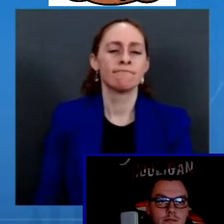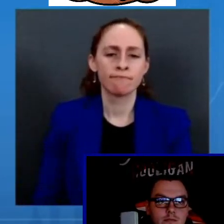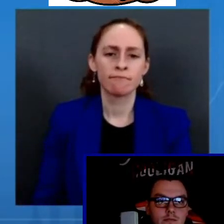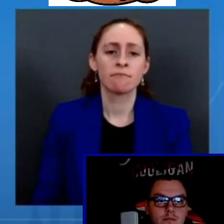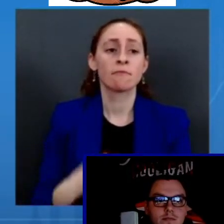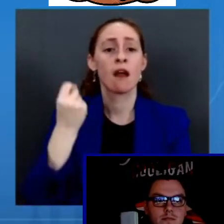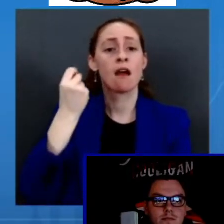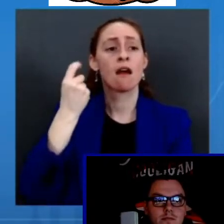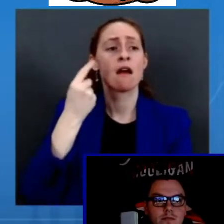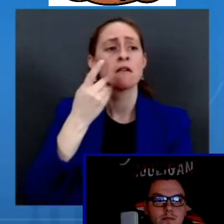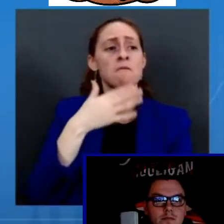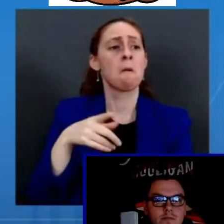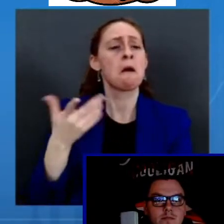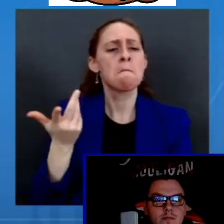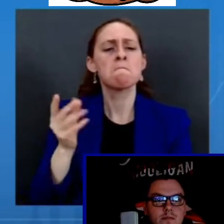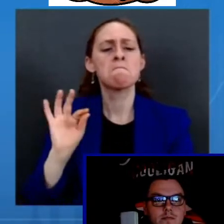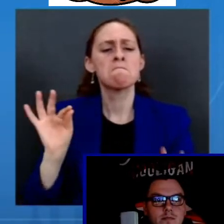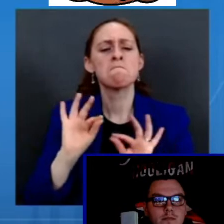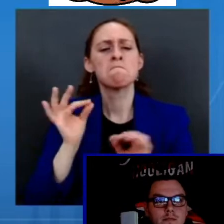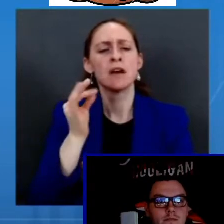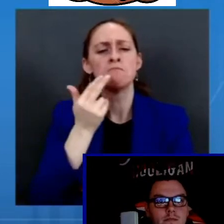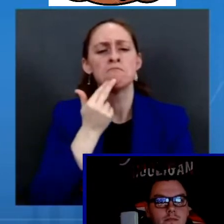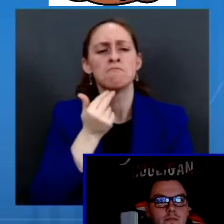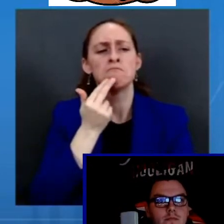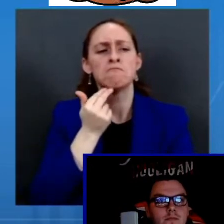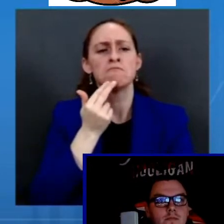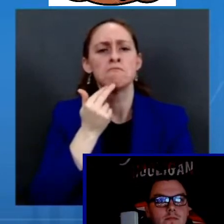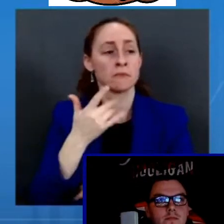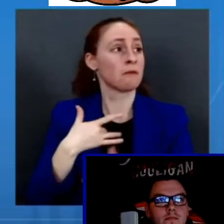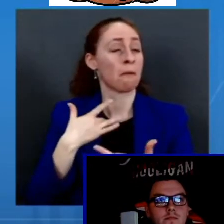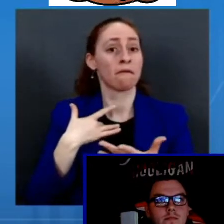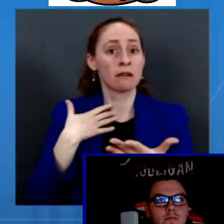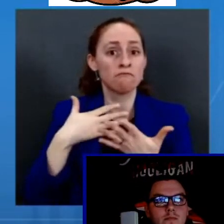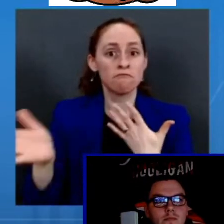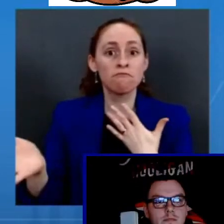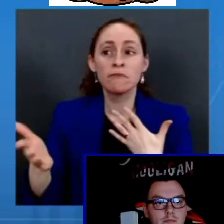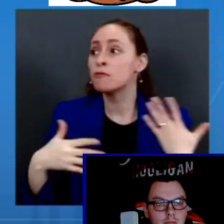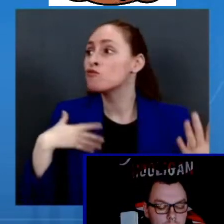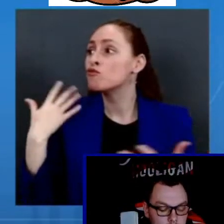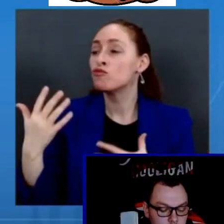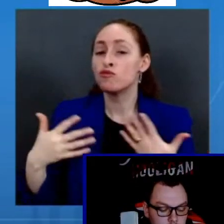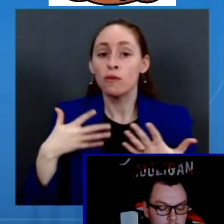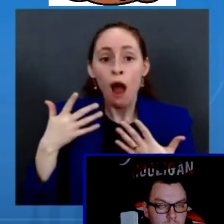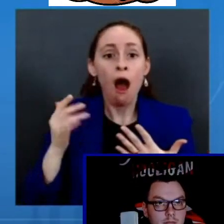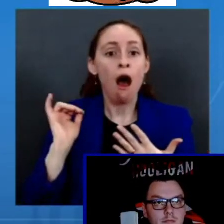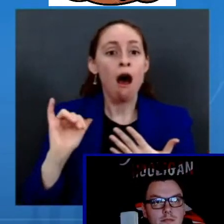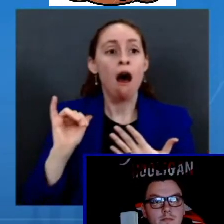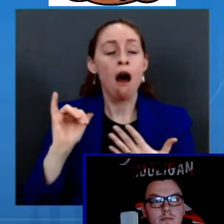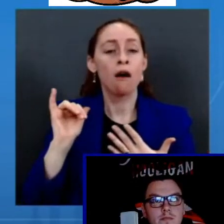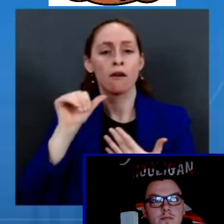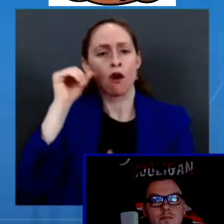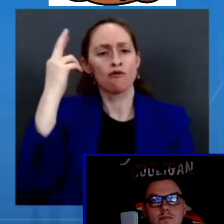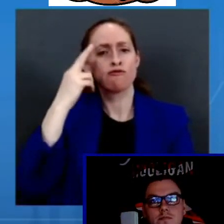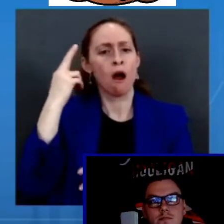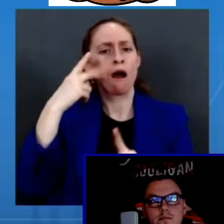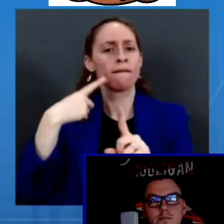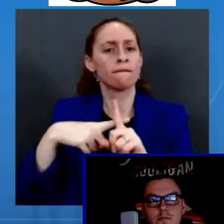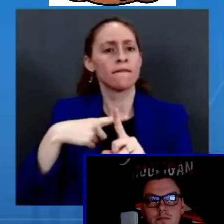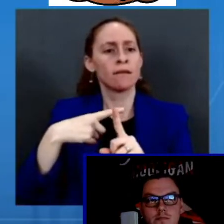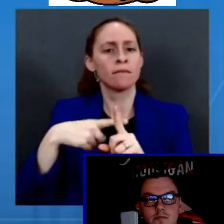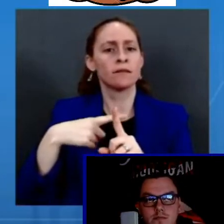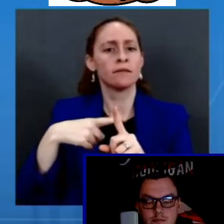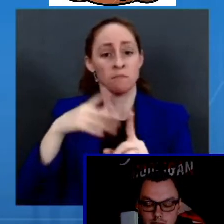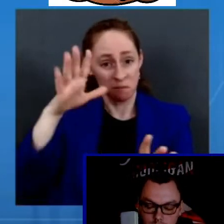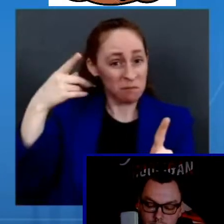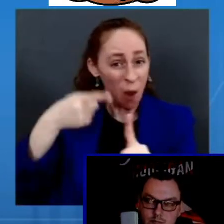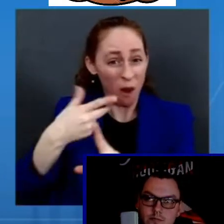working well, because those vaccines are working to prevent really severe disease and to prevent hospitalizations and deaths. As for